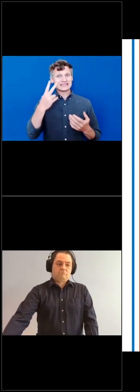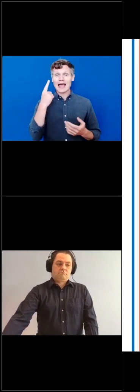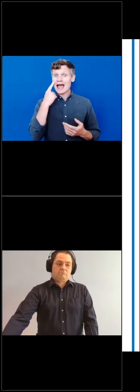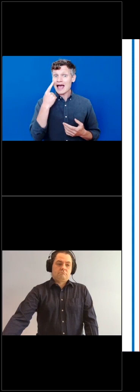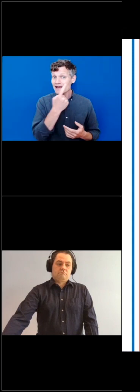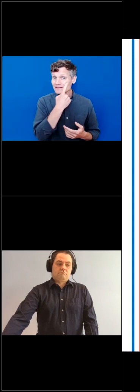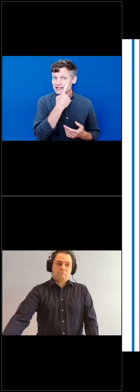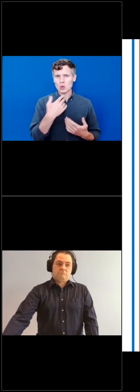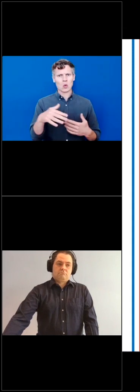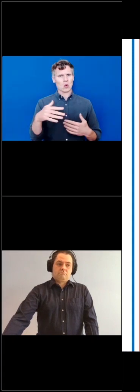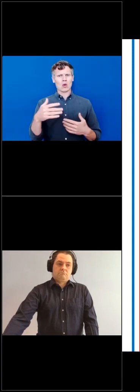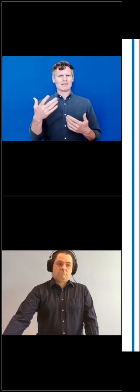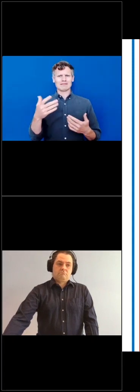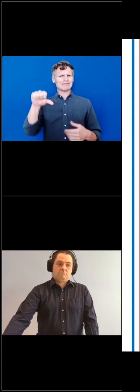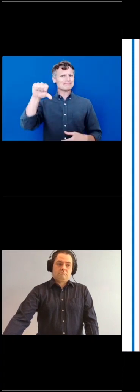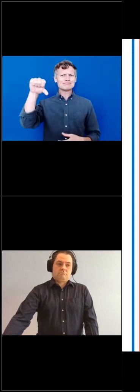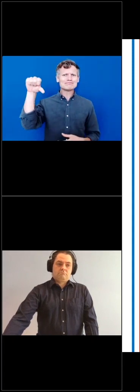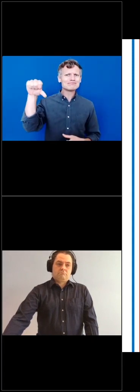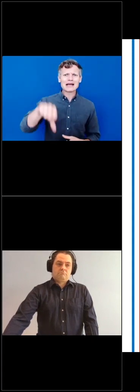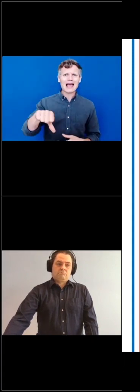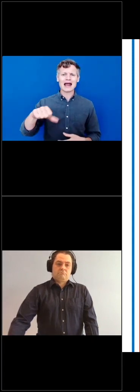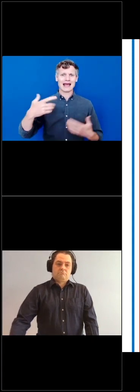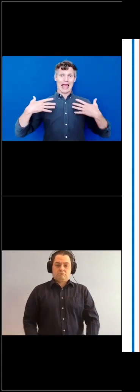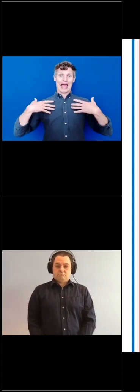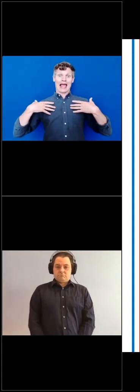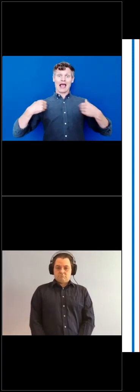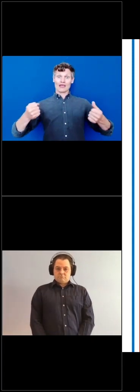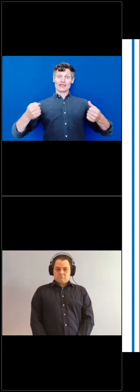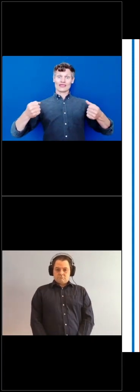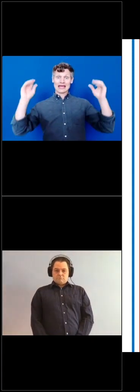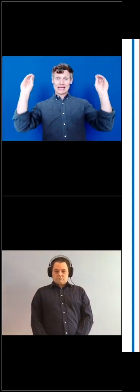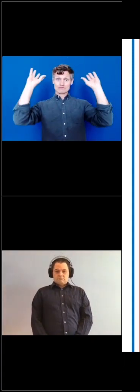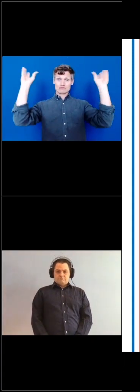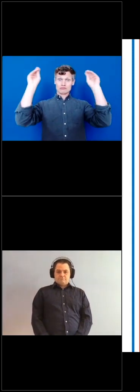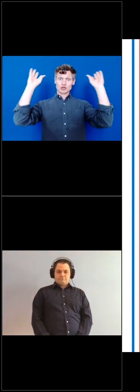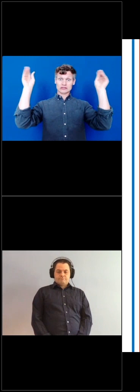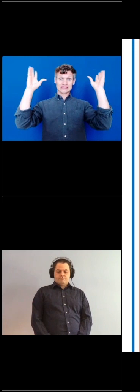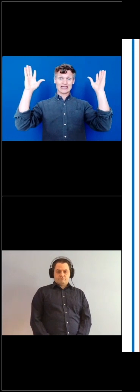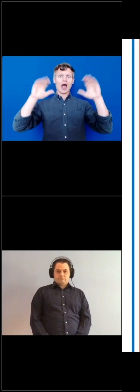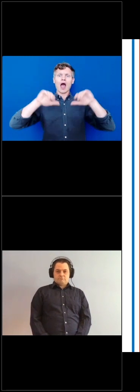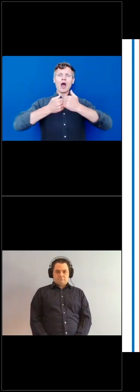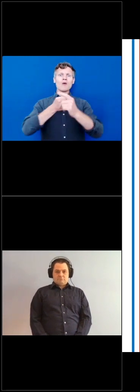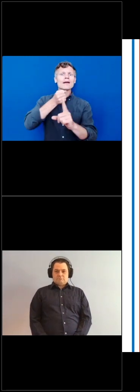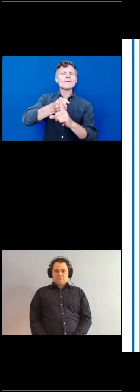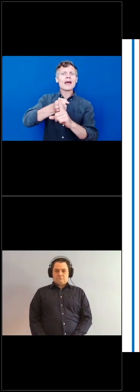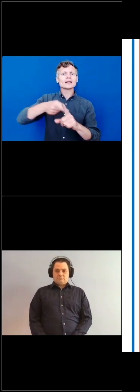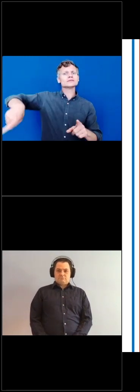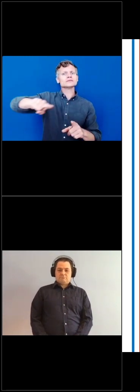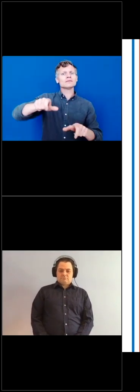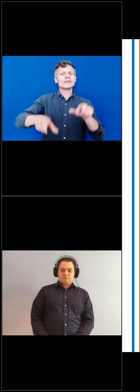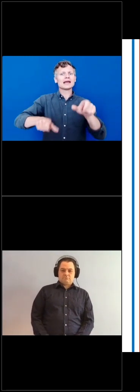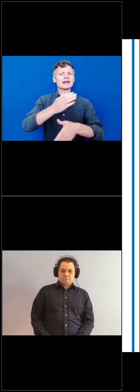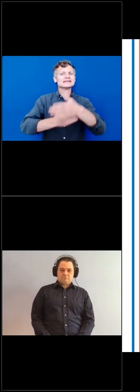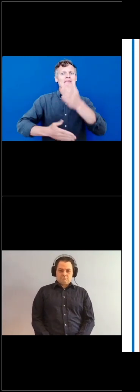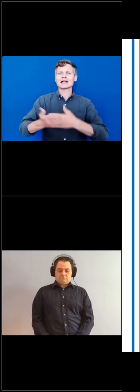negative impact of health emergencies on persons with disabilities, as well within the COVID